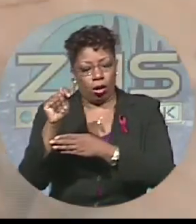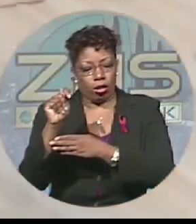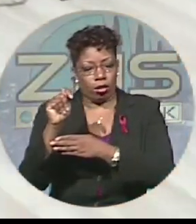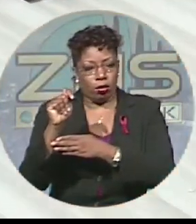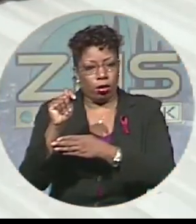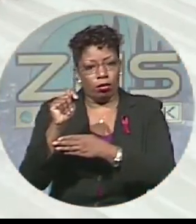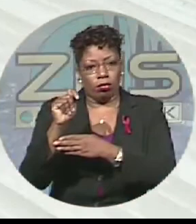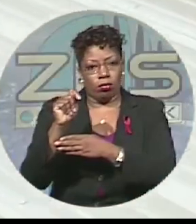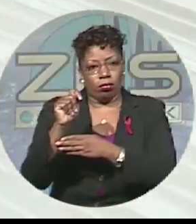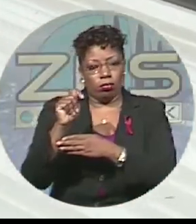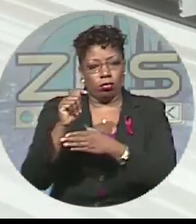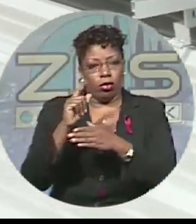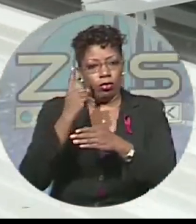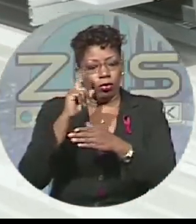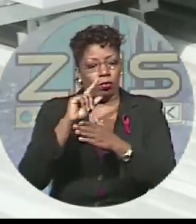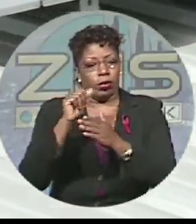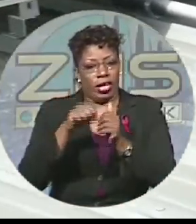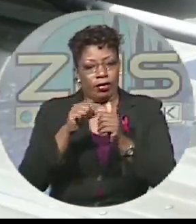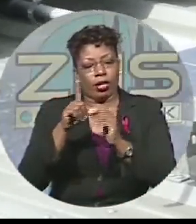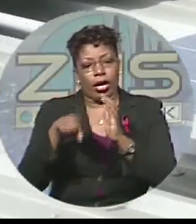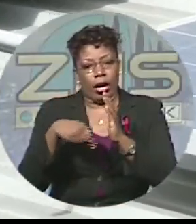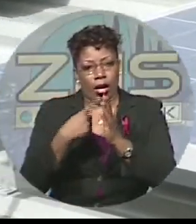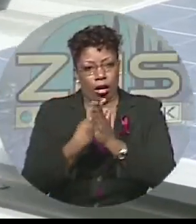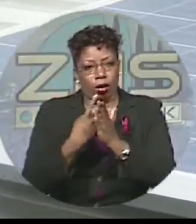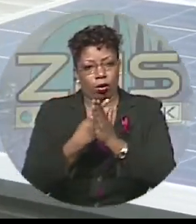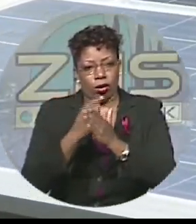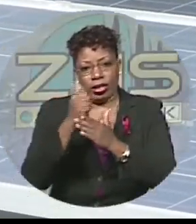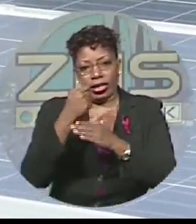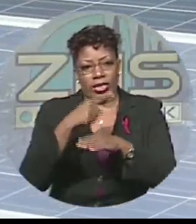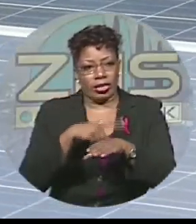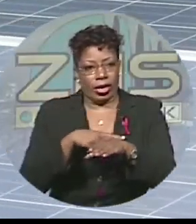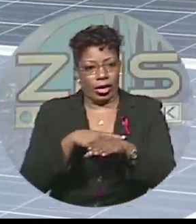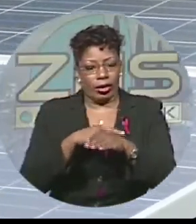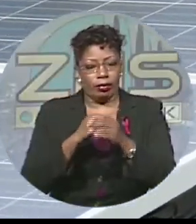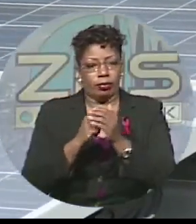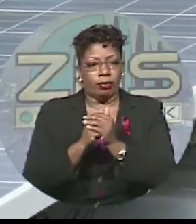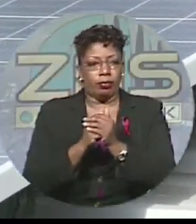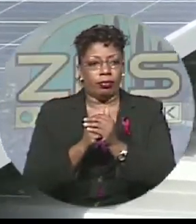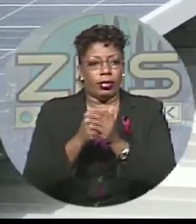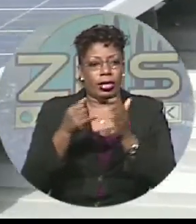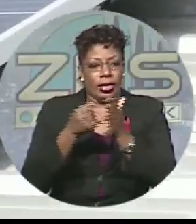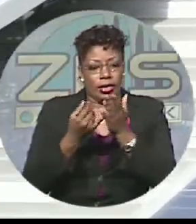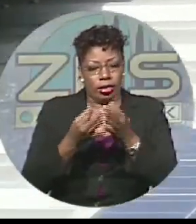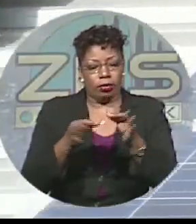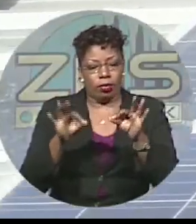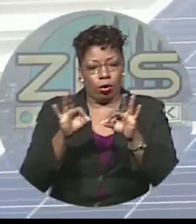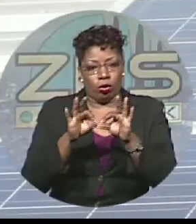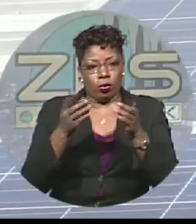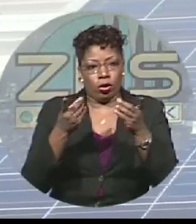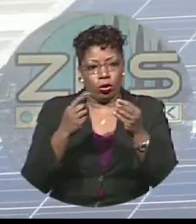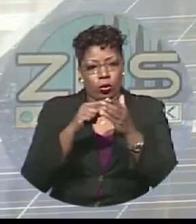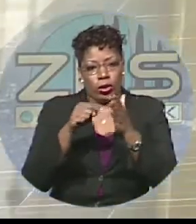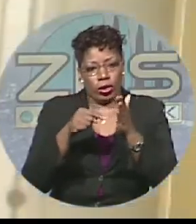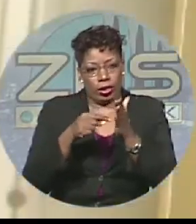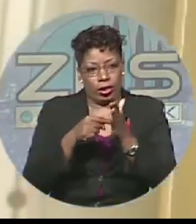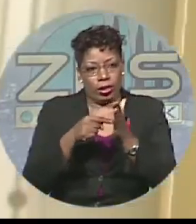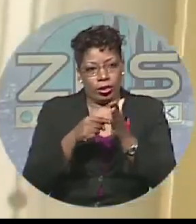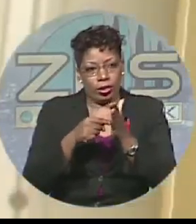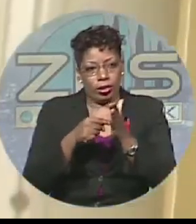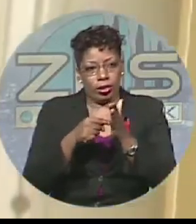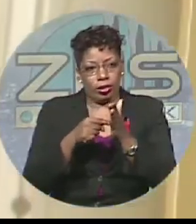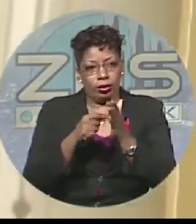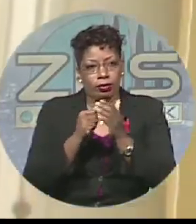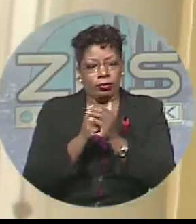I guess, per kilowatt hour on this building at any given time. It is important that we do this, I believe,